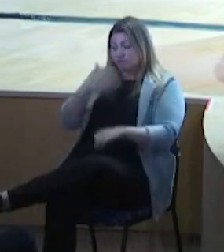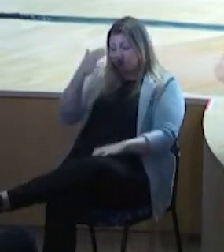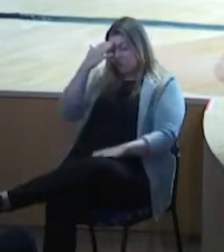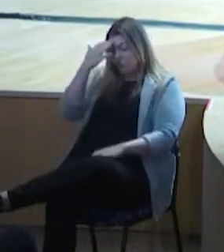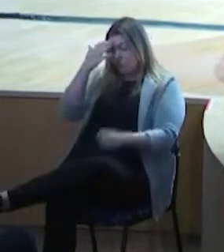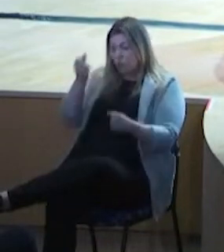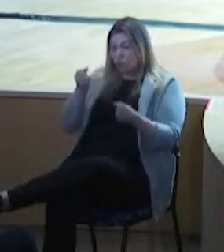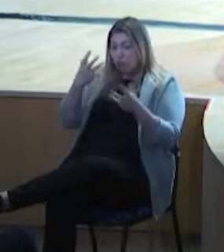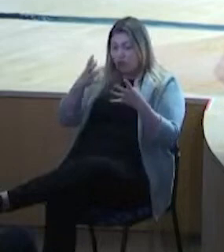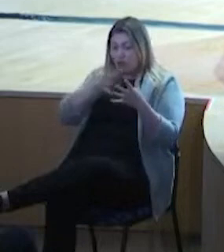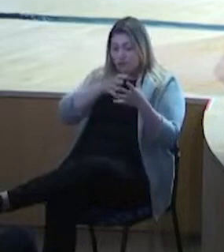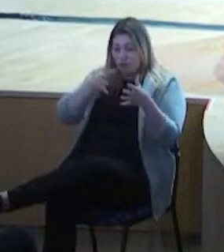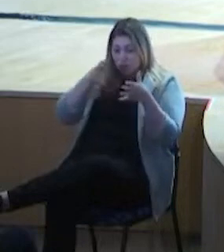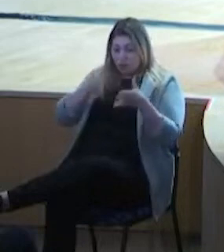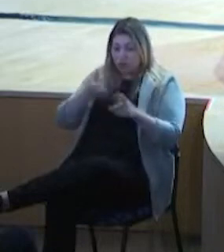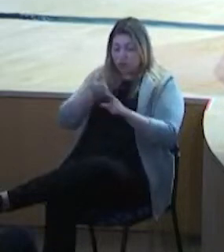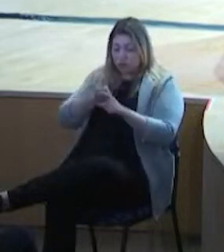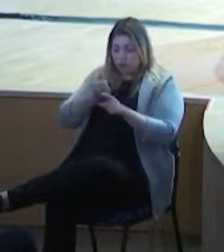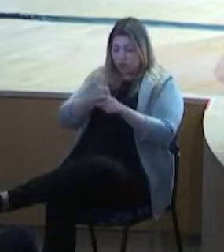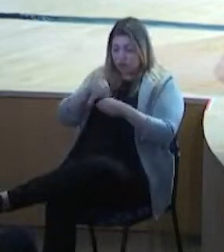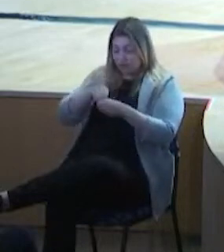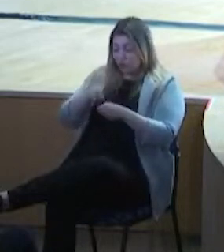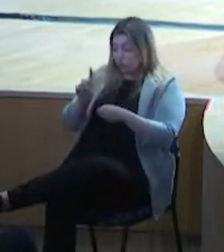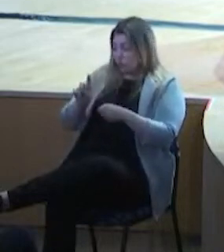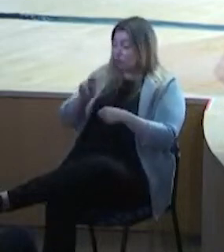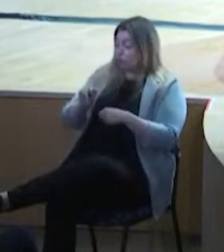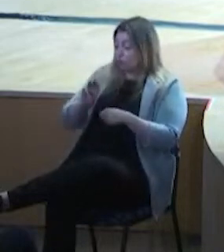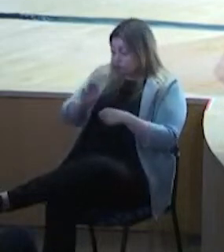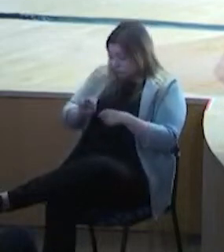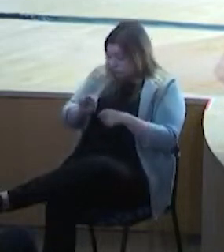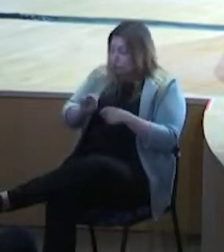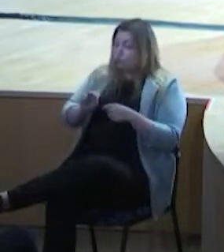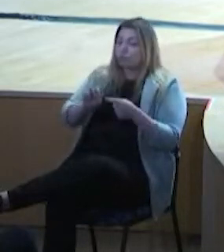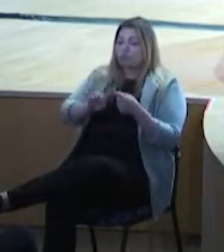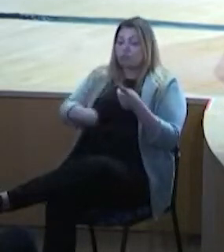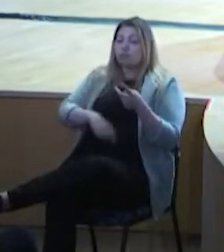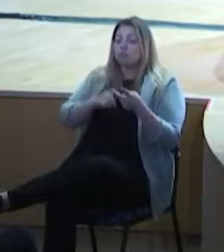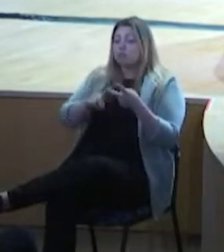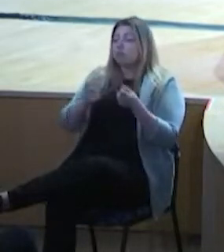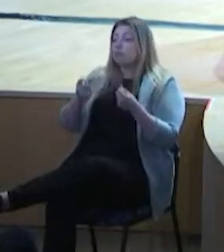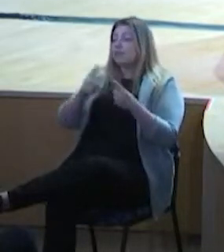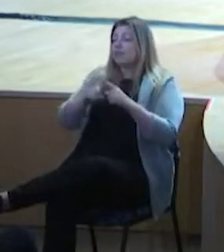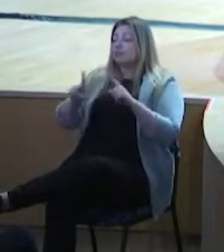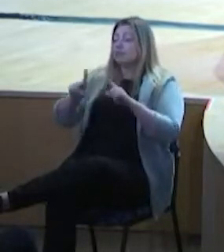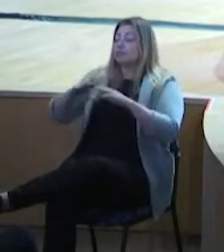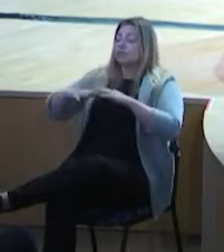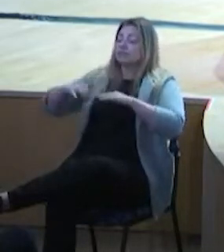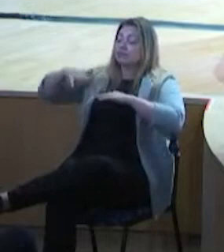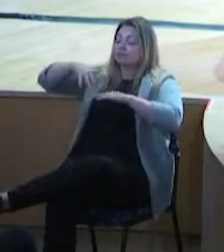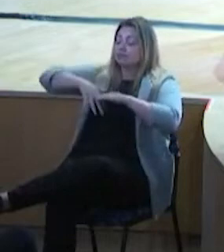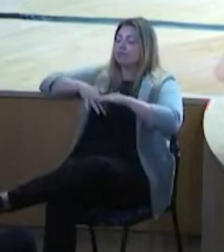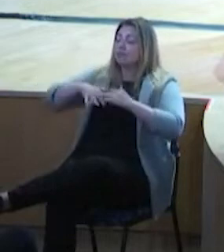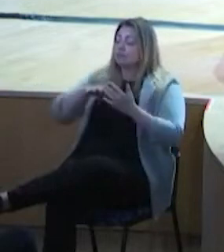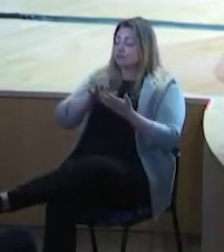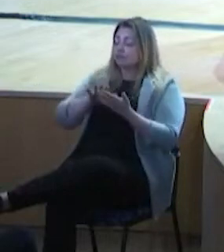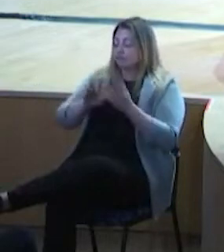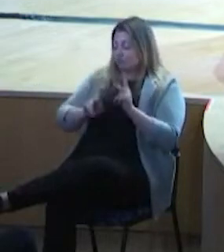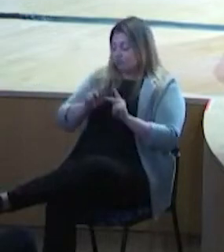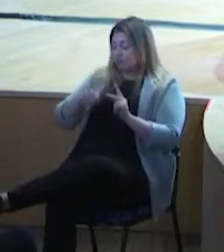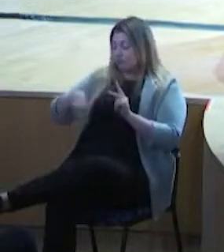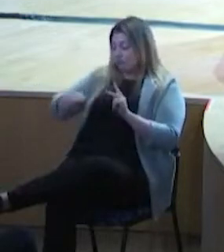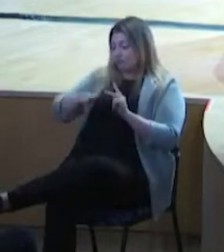of farmers in New Mexico and a lot of our indigenous communities,